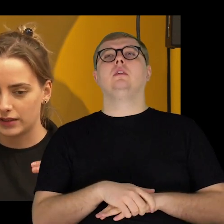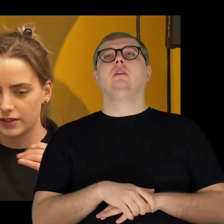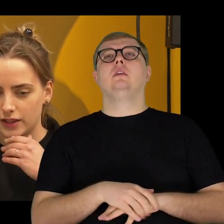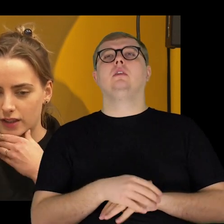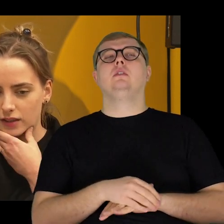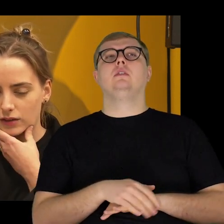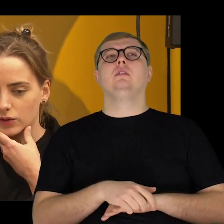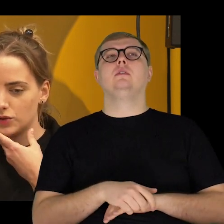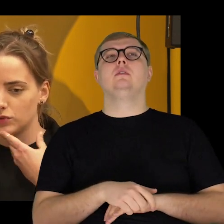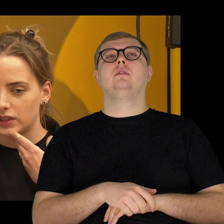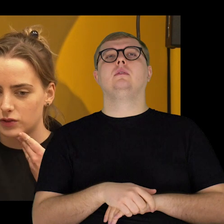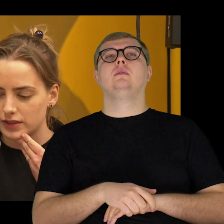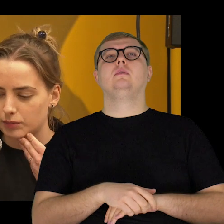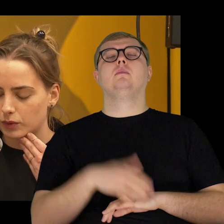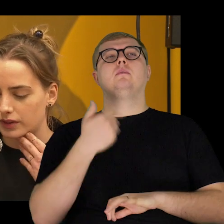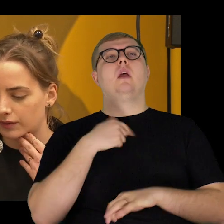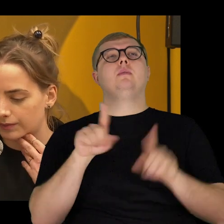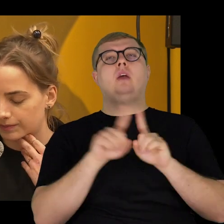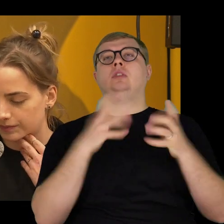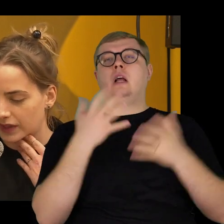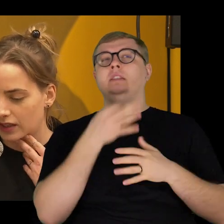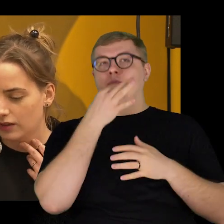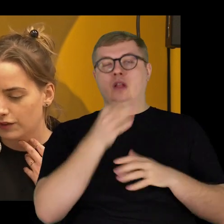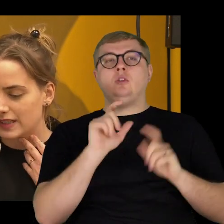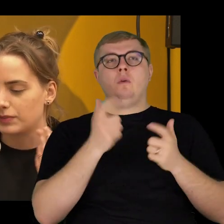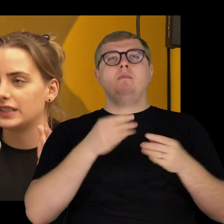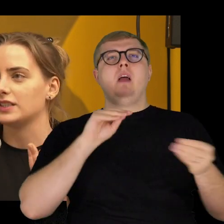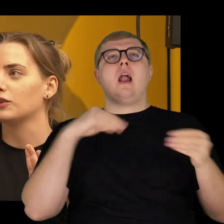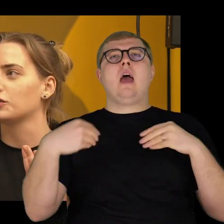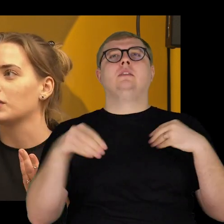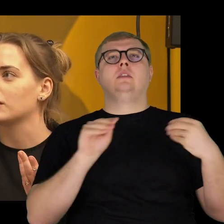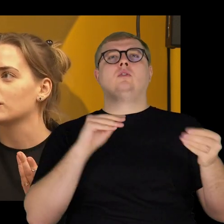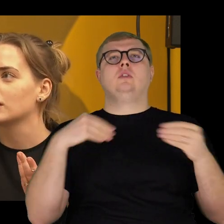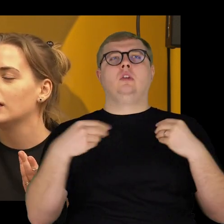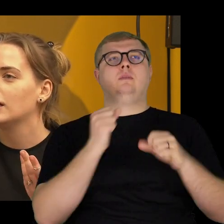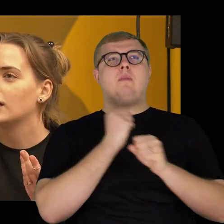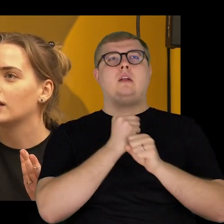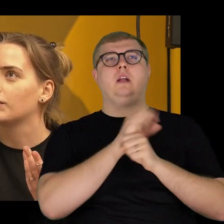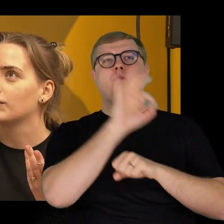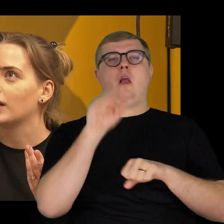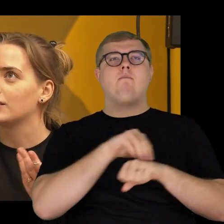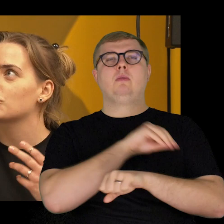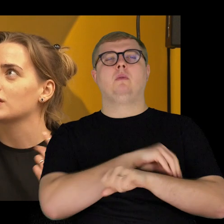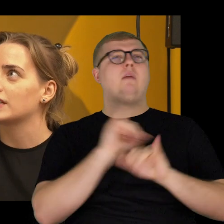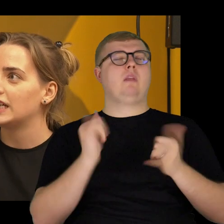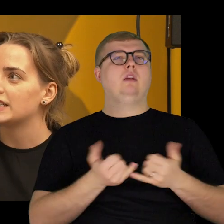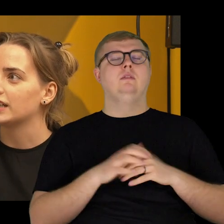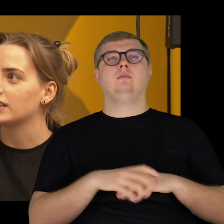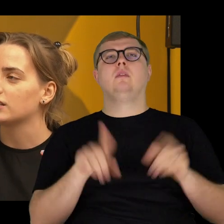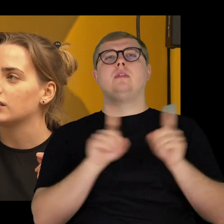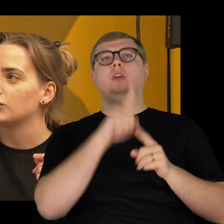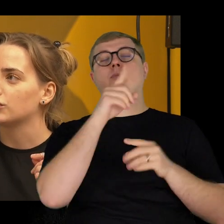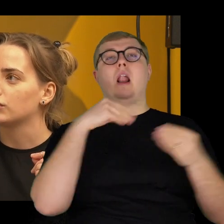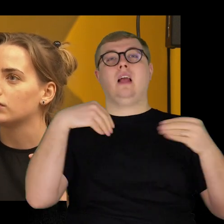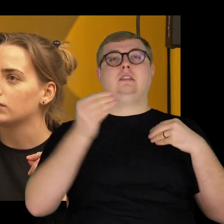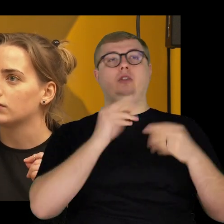Following that, I also would like to ask about the flexibility of your method and translating